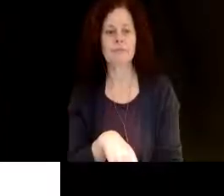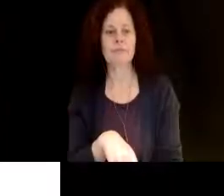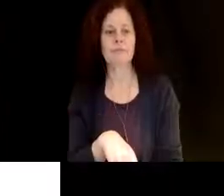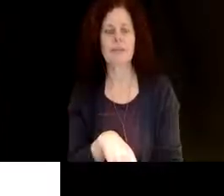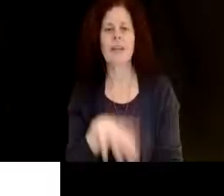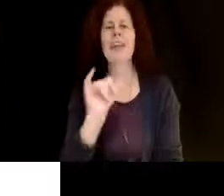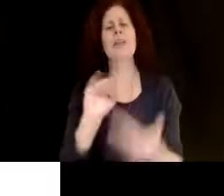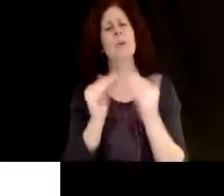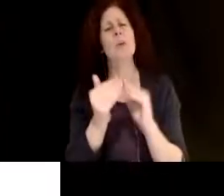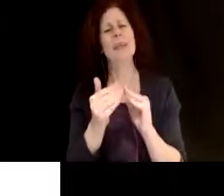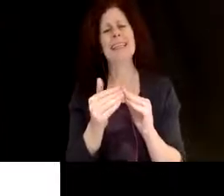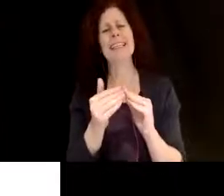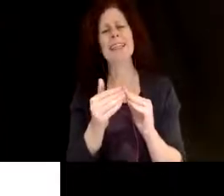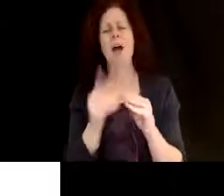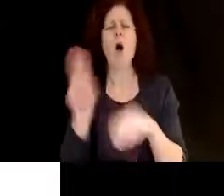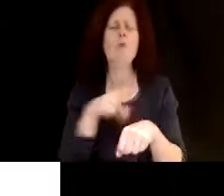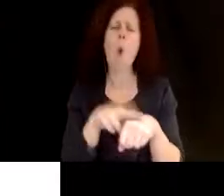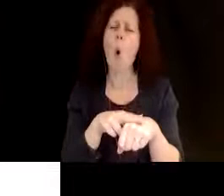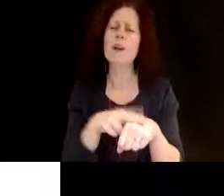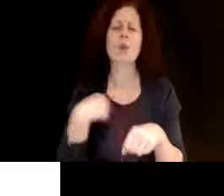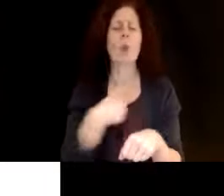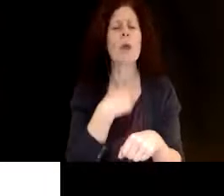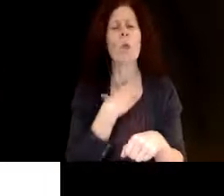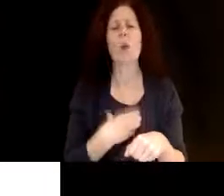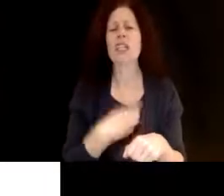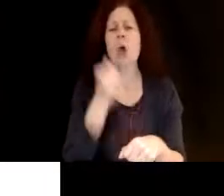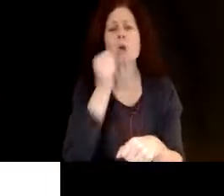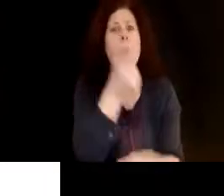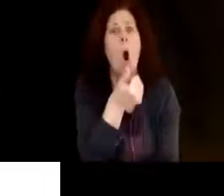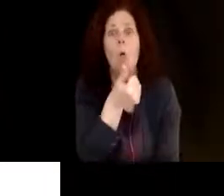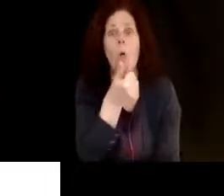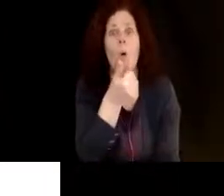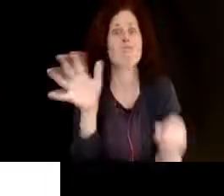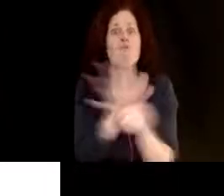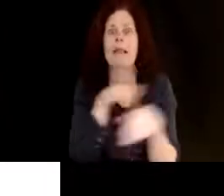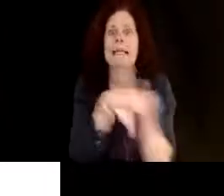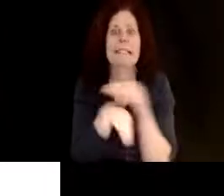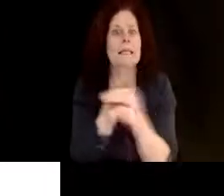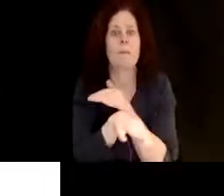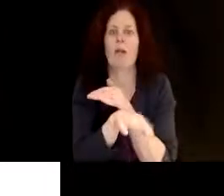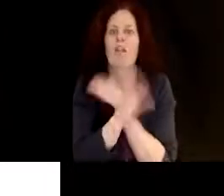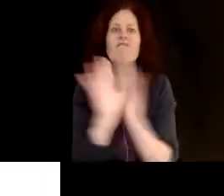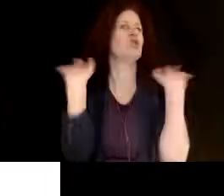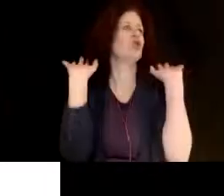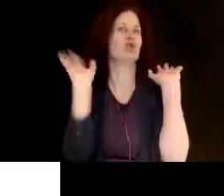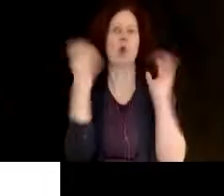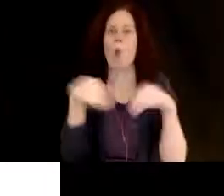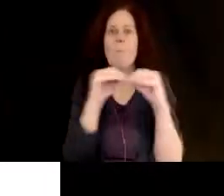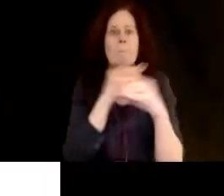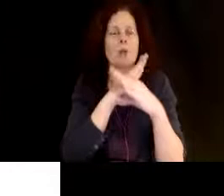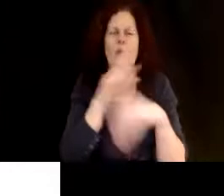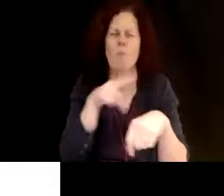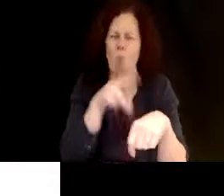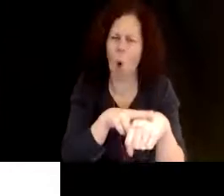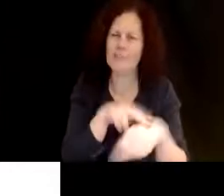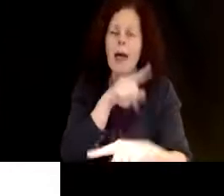our communities to be fully accessible tomorrow. And while communities should have done more than they have by now, the lack of municipal funding